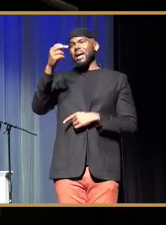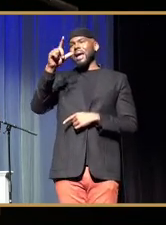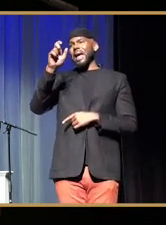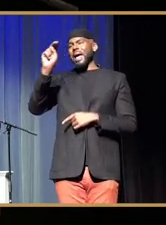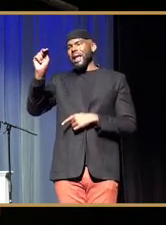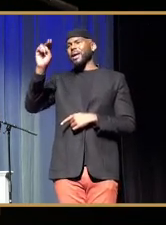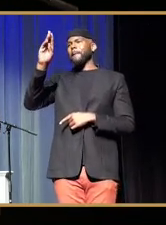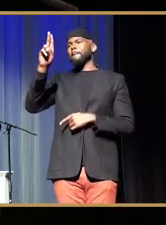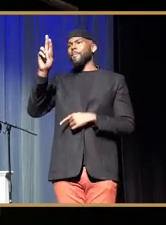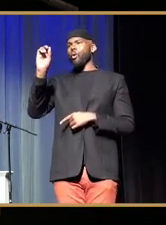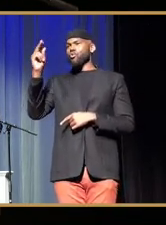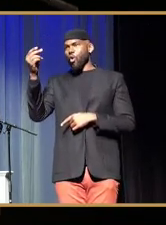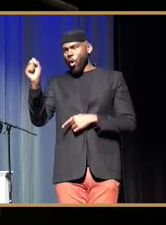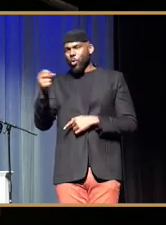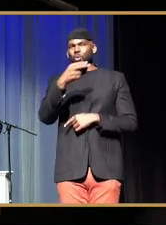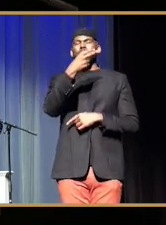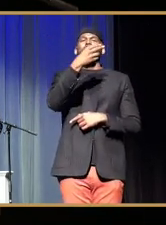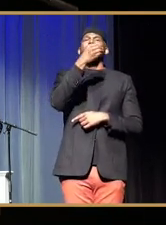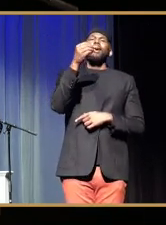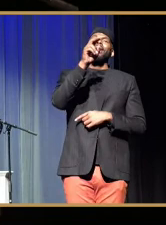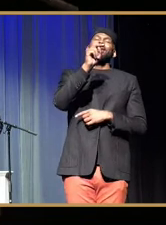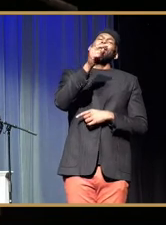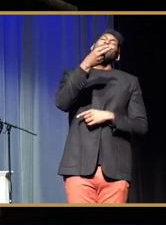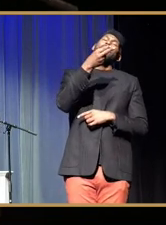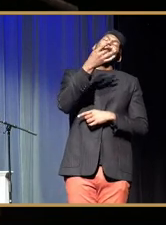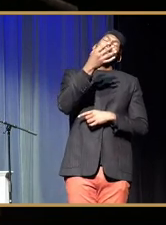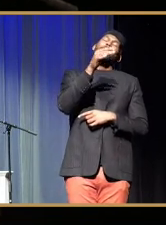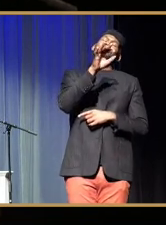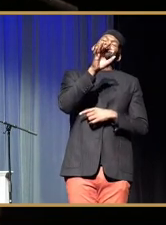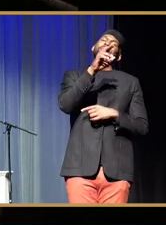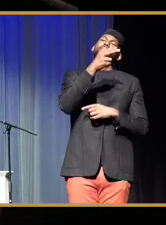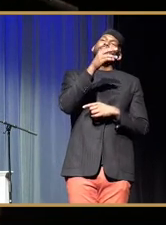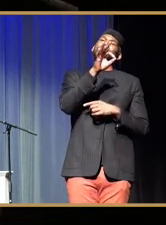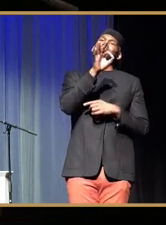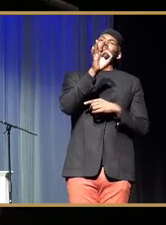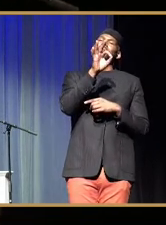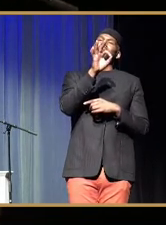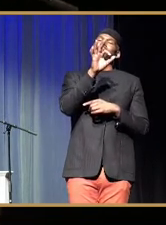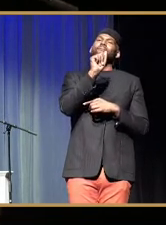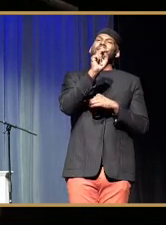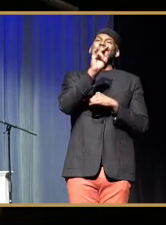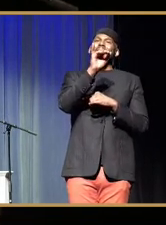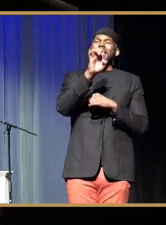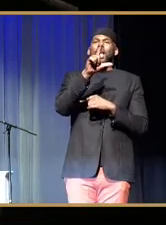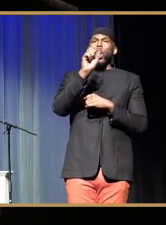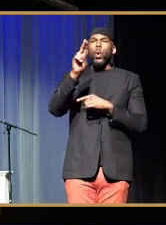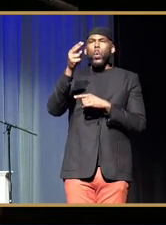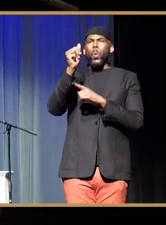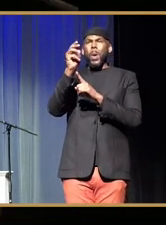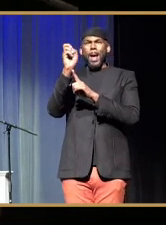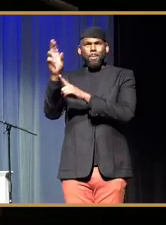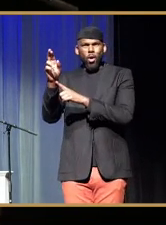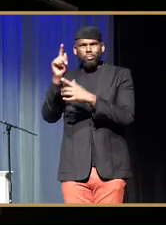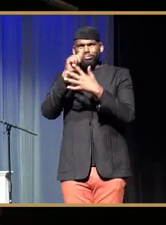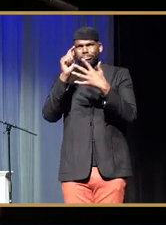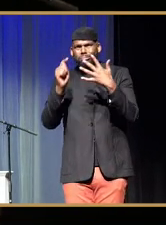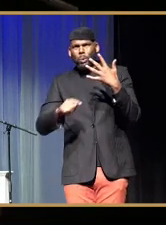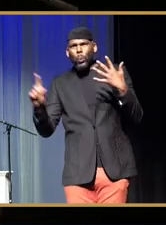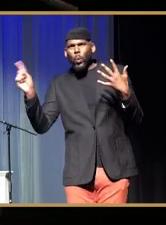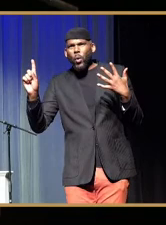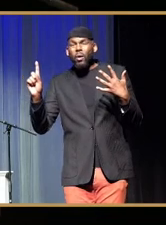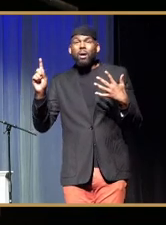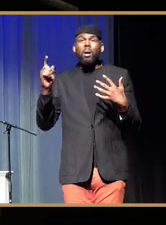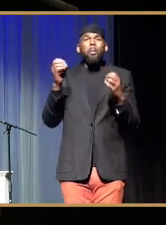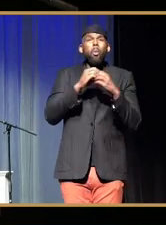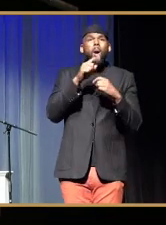Fannie Lou Hamer, and Prathia Hall Wynn? Why are more saints, he writes, more interested in feeling good